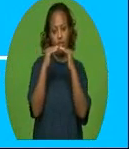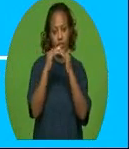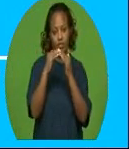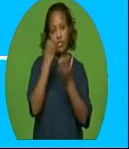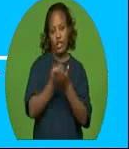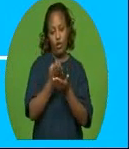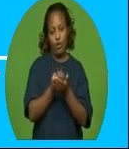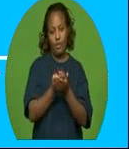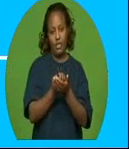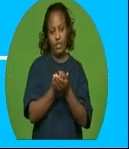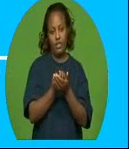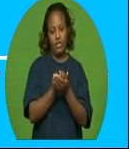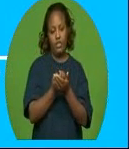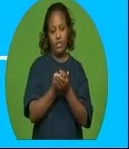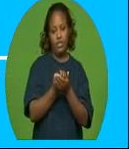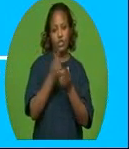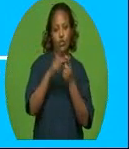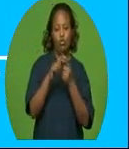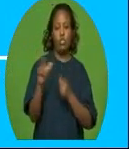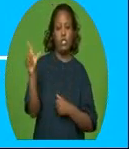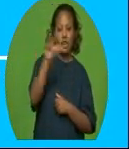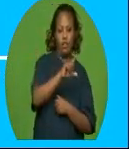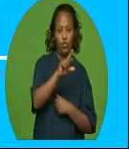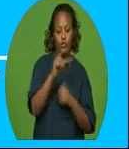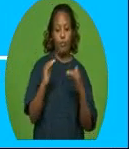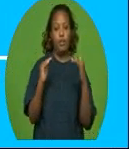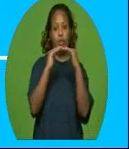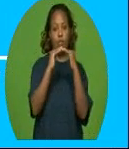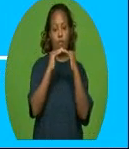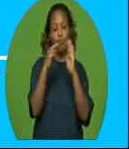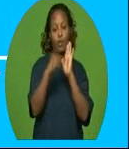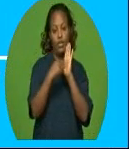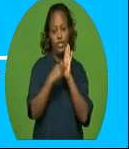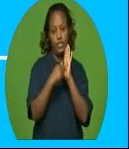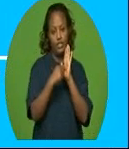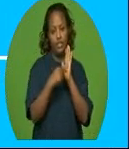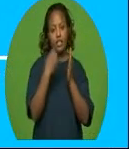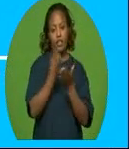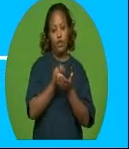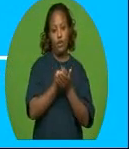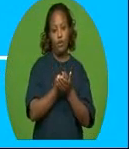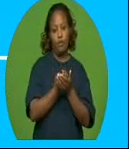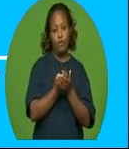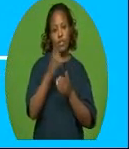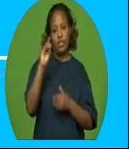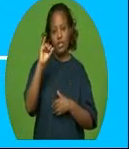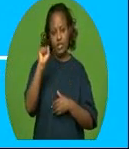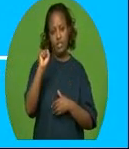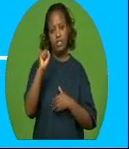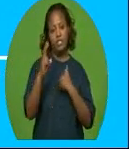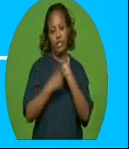break-even point of the economy. To the left of the break-even point, the economy